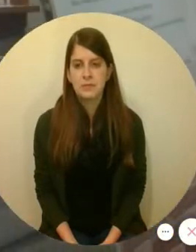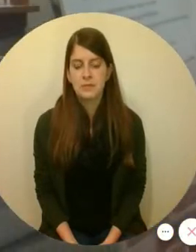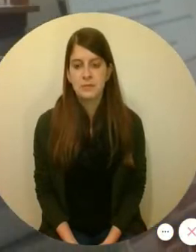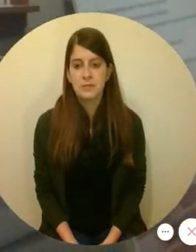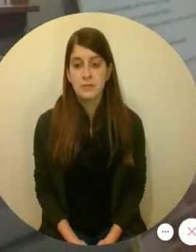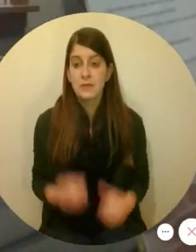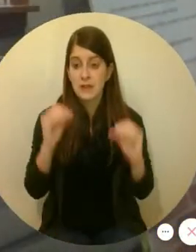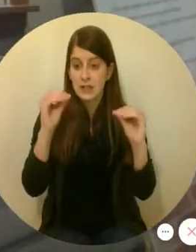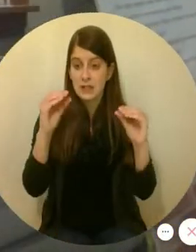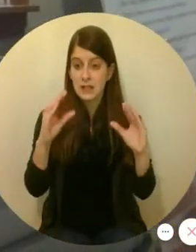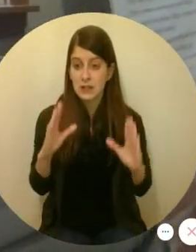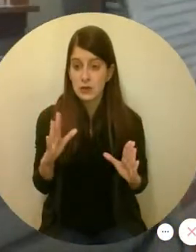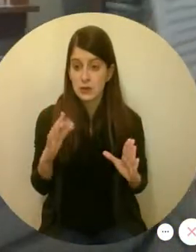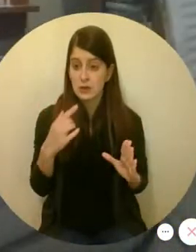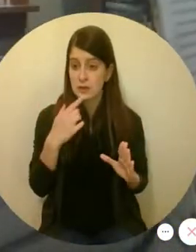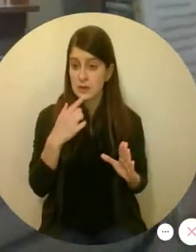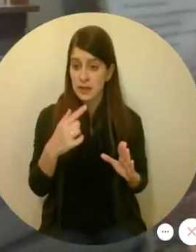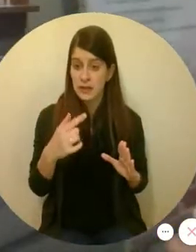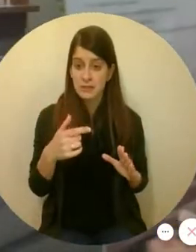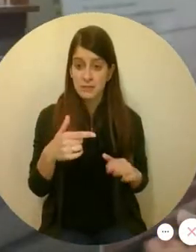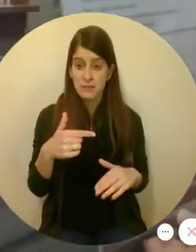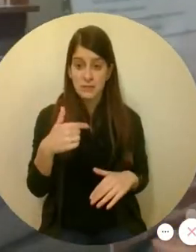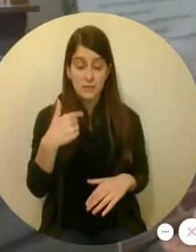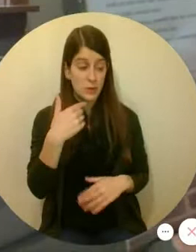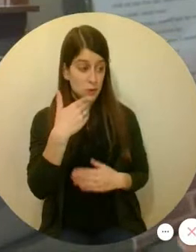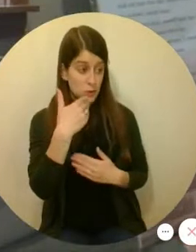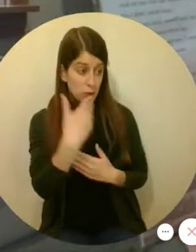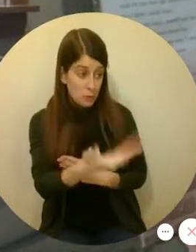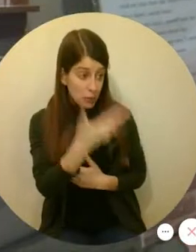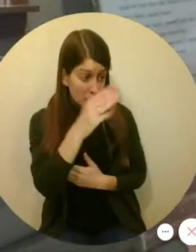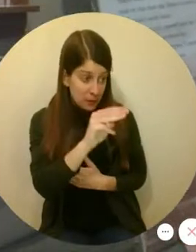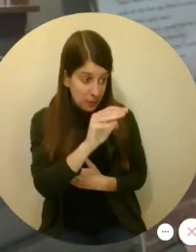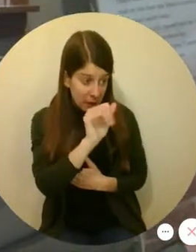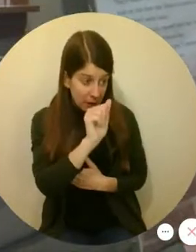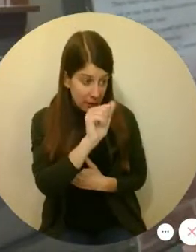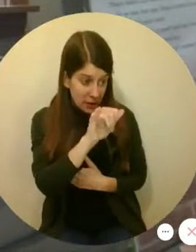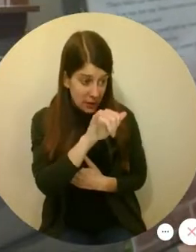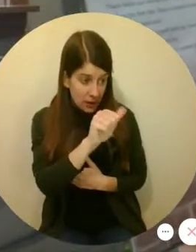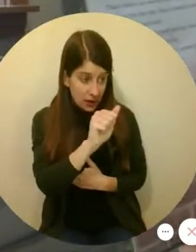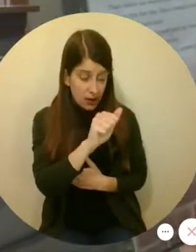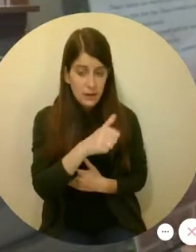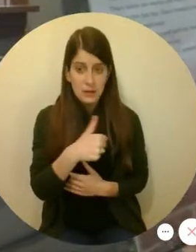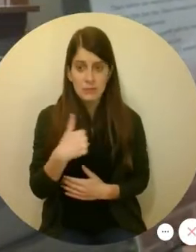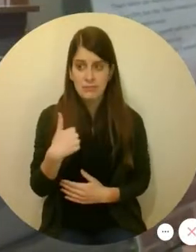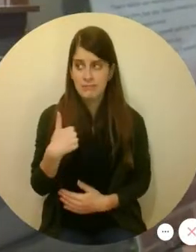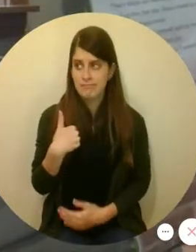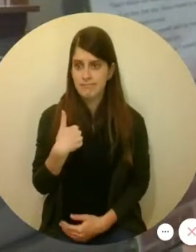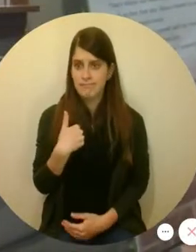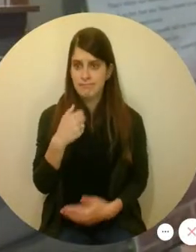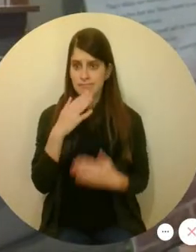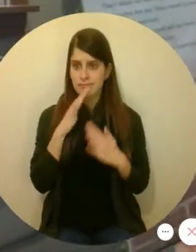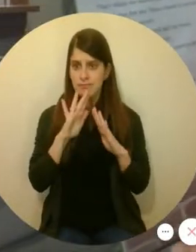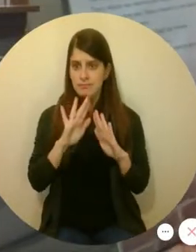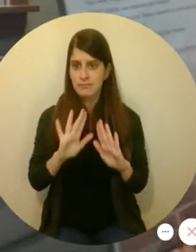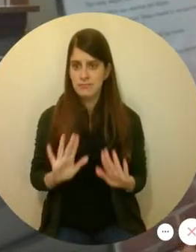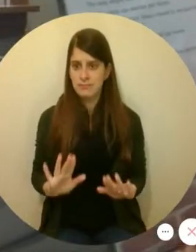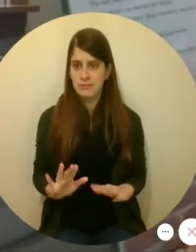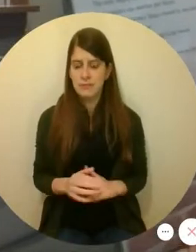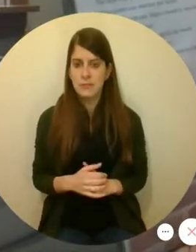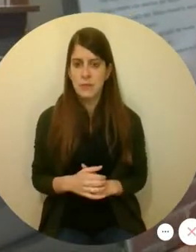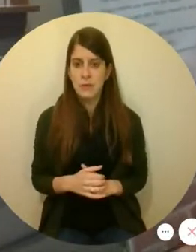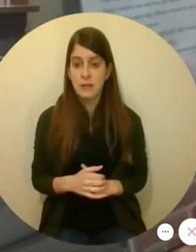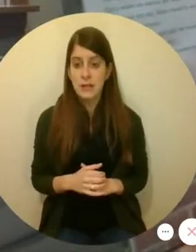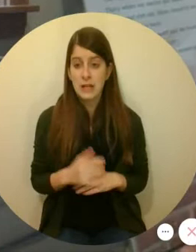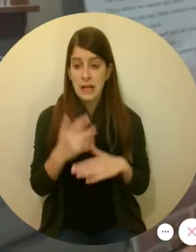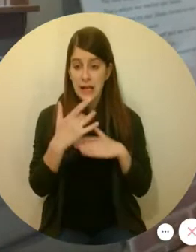Our teacher, Ms. Albert, said, "Say good morning to our new student." But most of us were silent. The only empty seat was